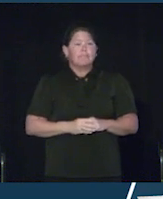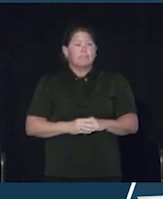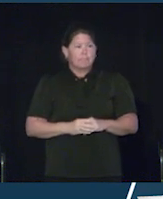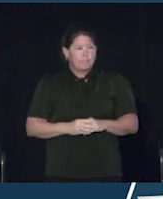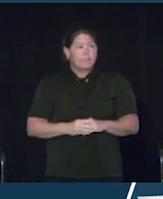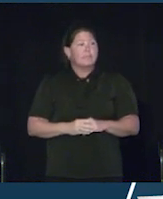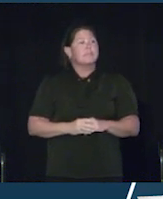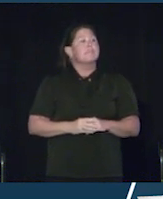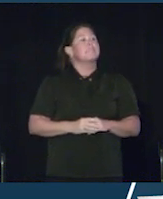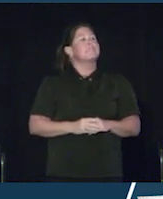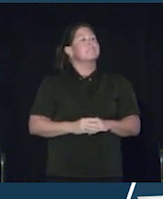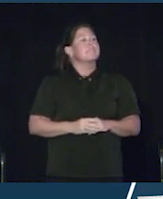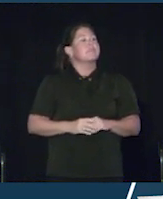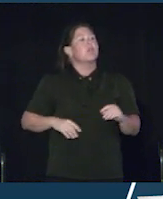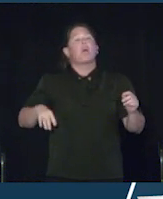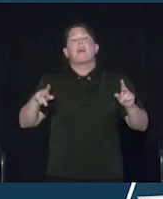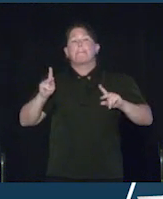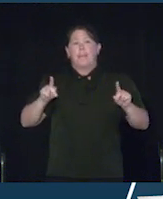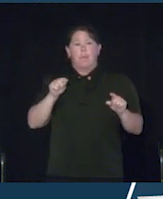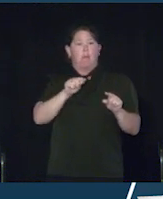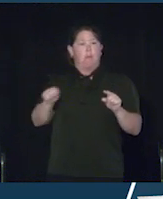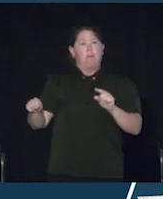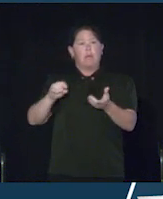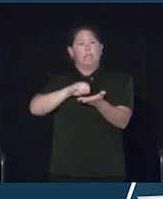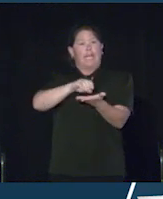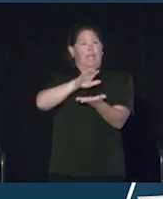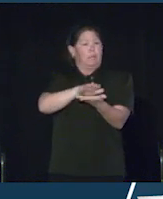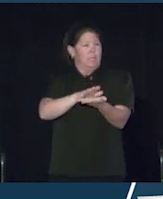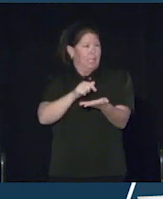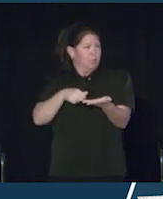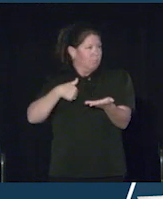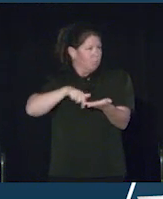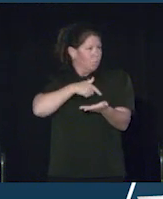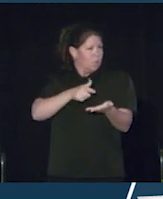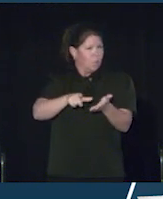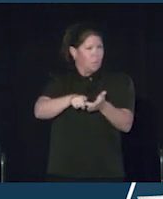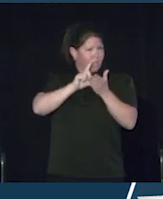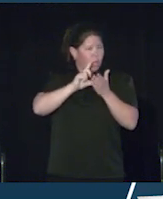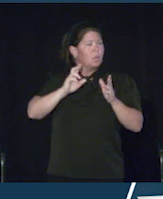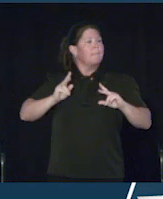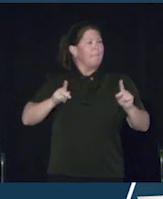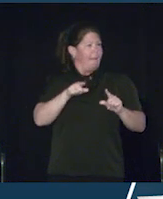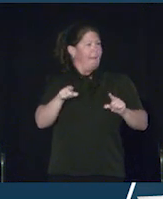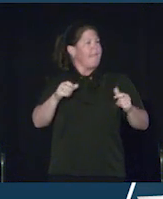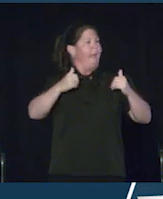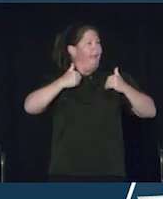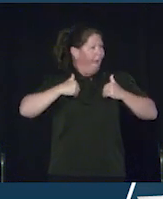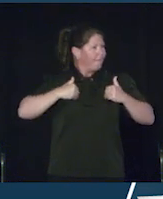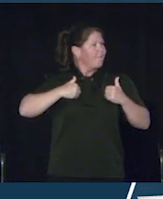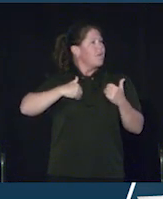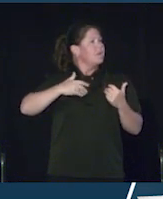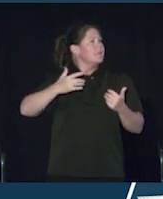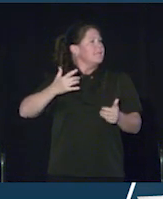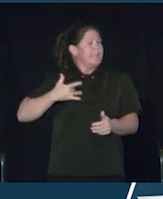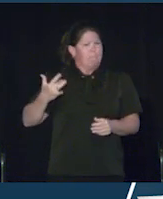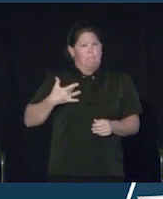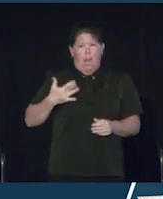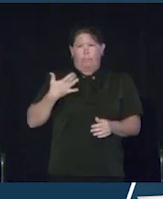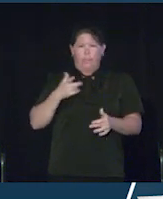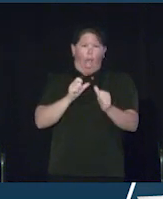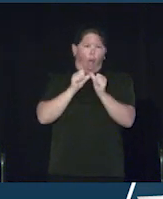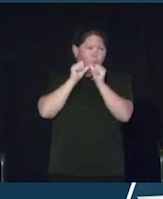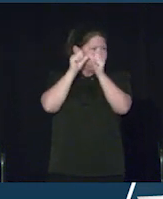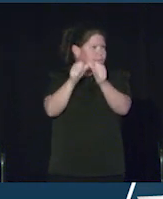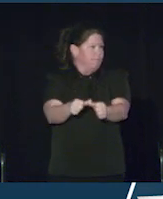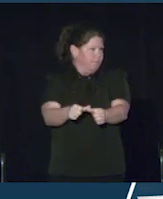the documentation that we review is going to show that they have a group of disabling symptoms of extending duration